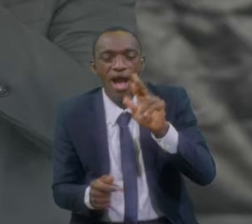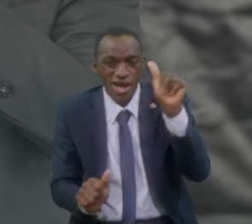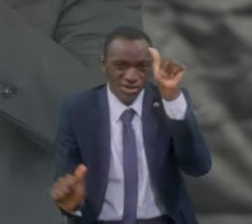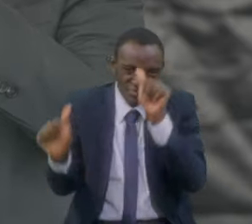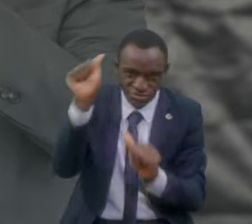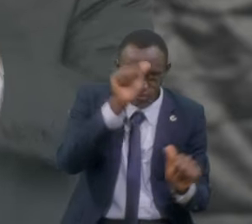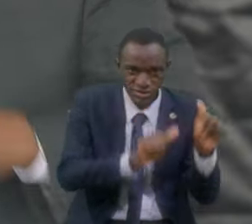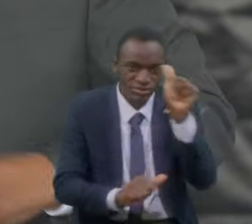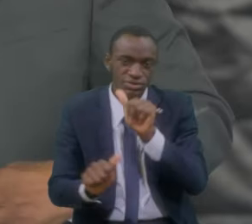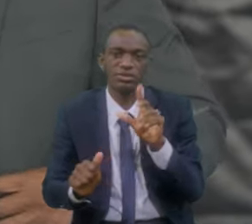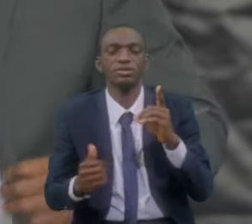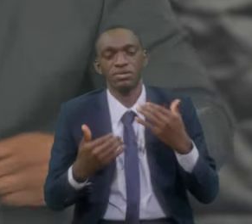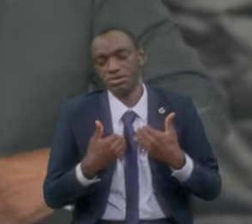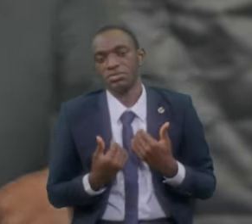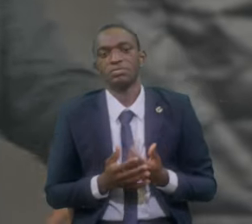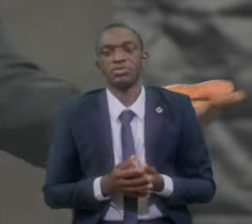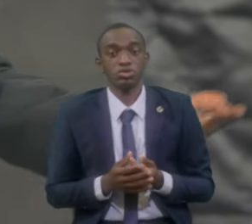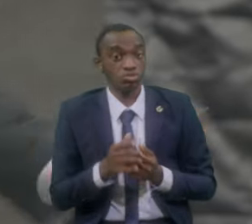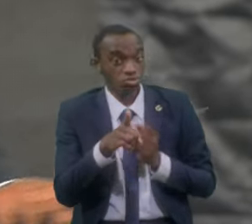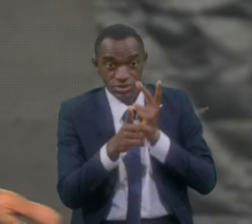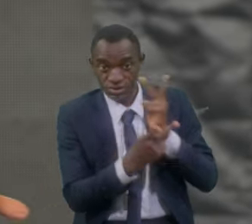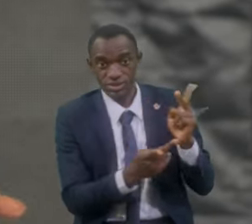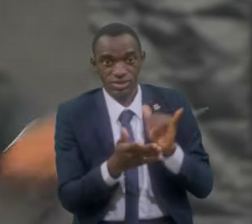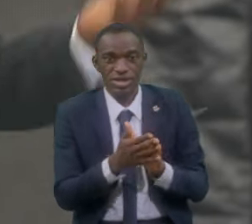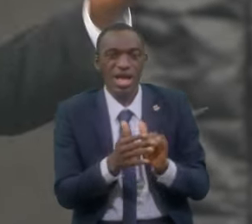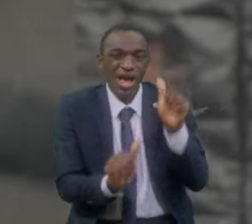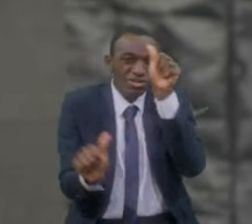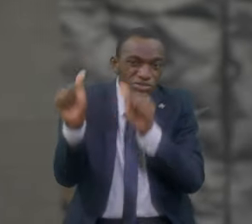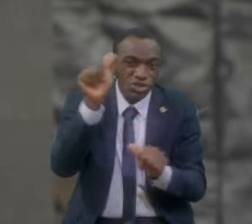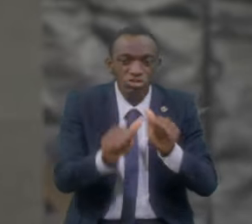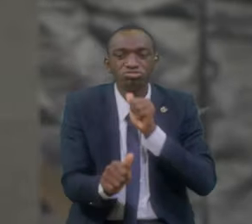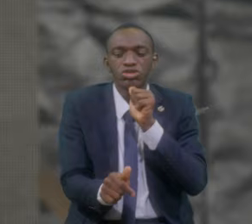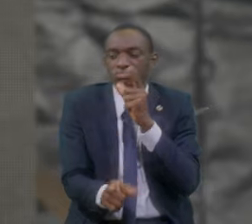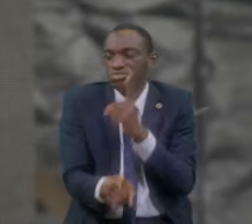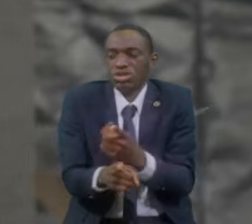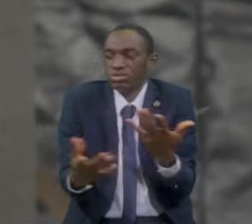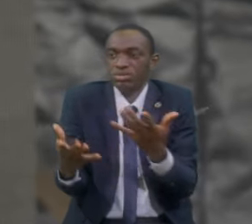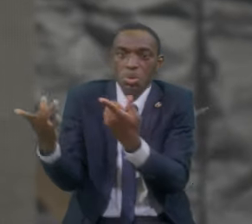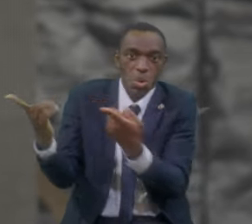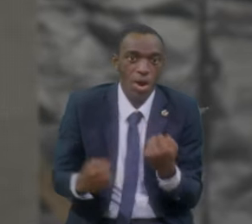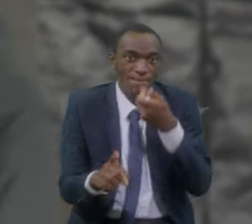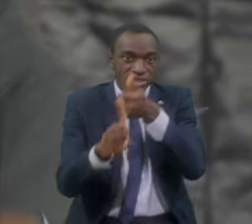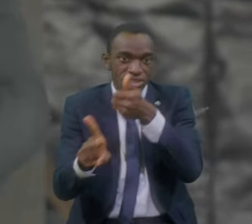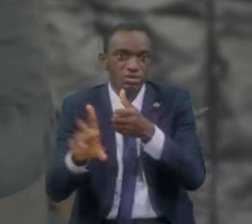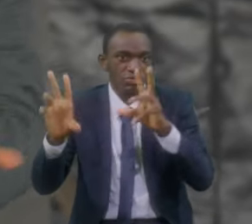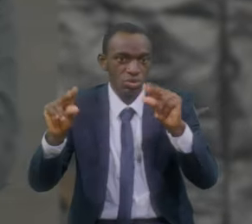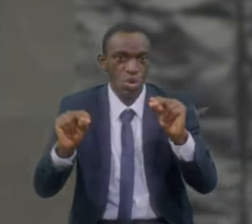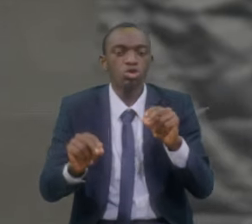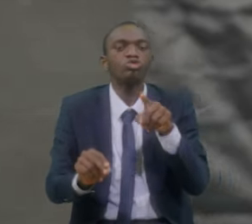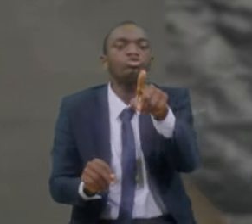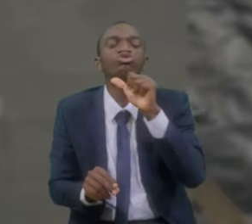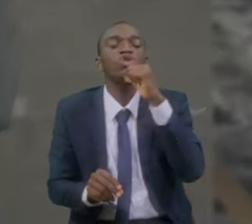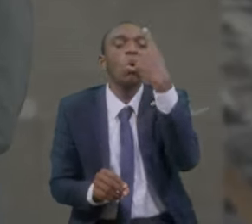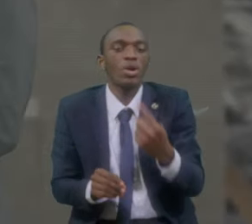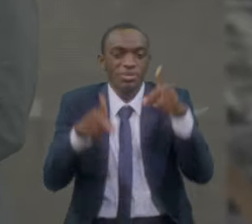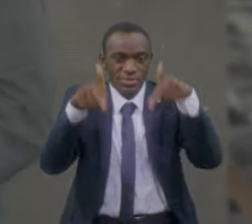Look at that. Affliction does not just come. You're not the only one living on earth. Suffering